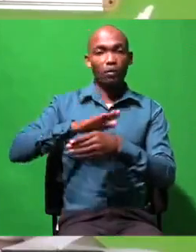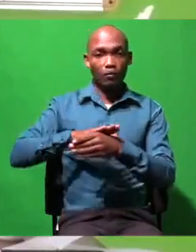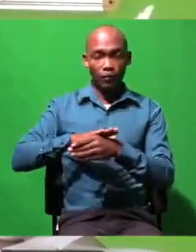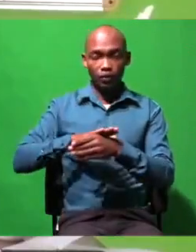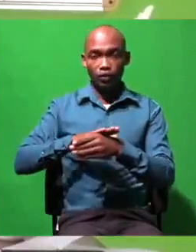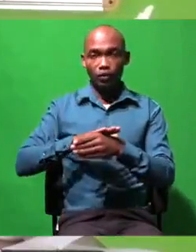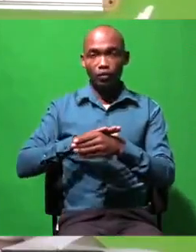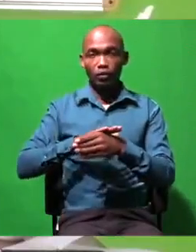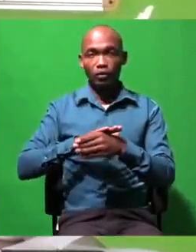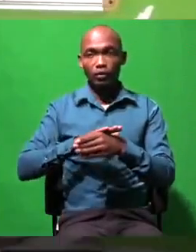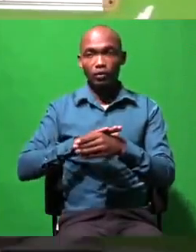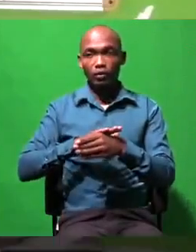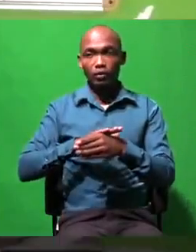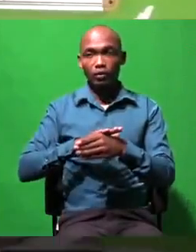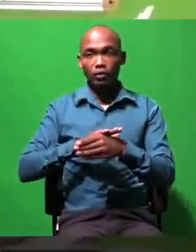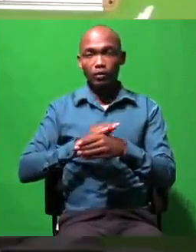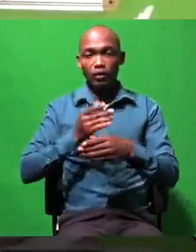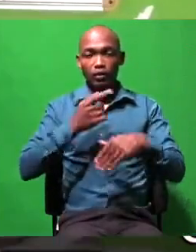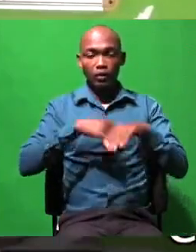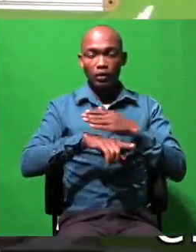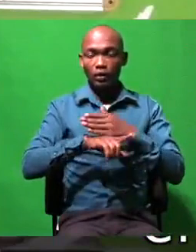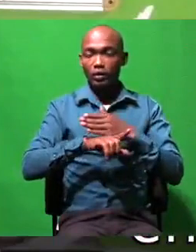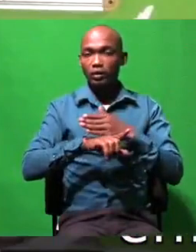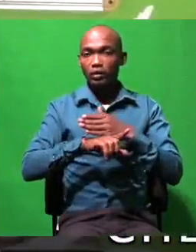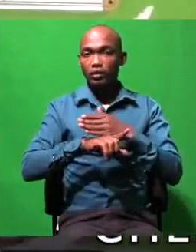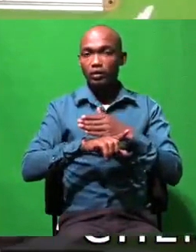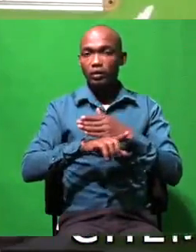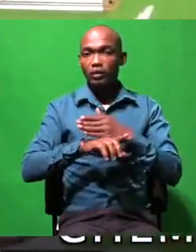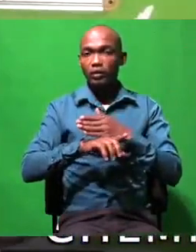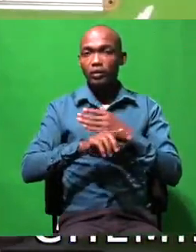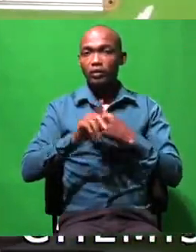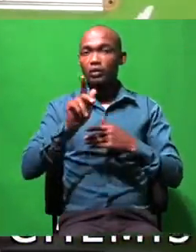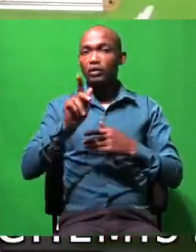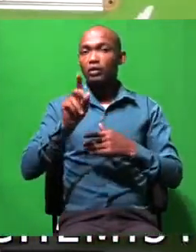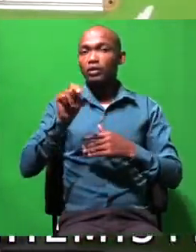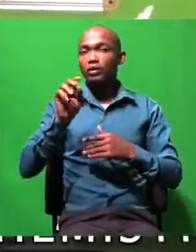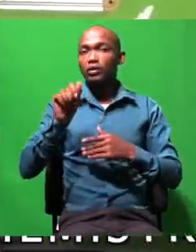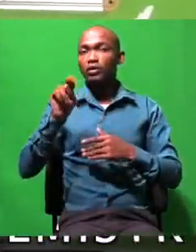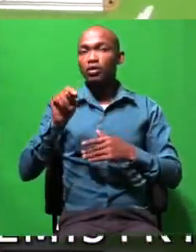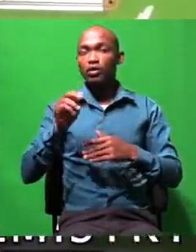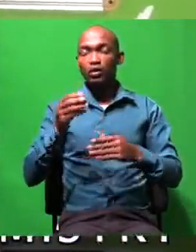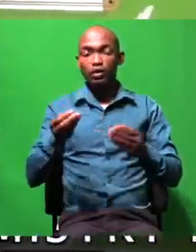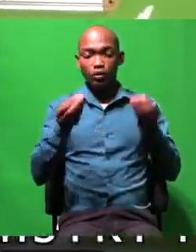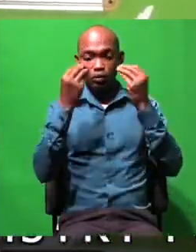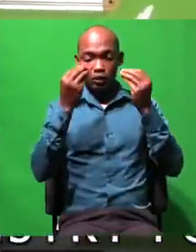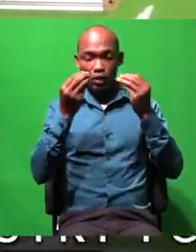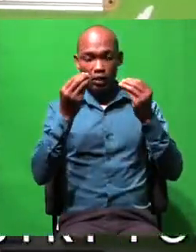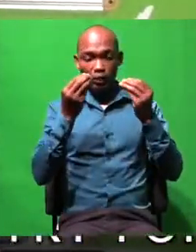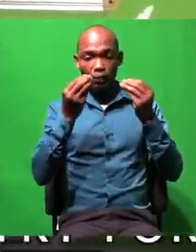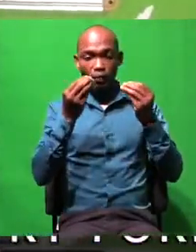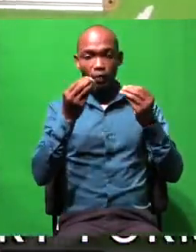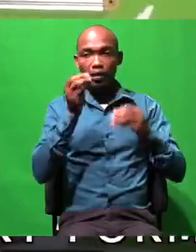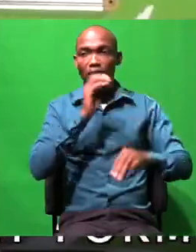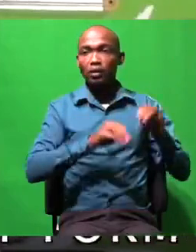he is professional in his no need to study